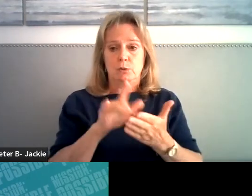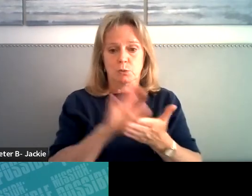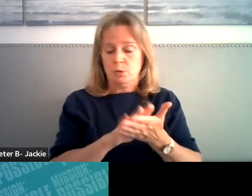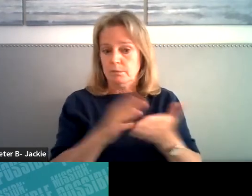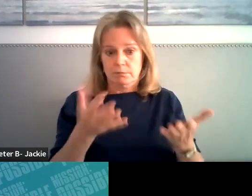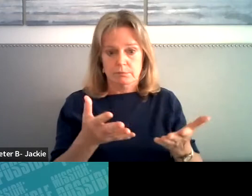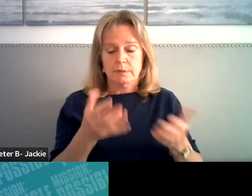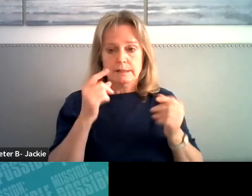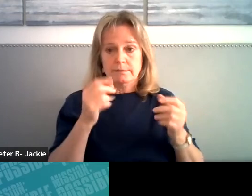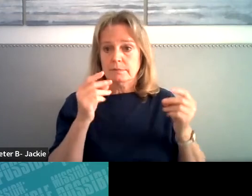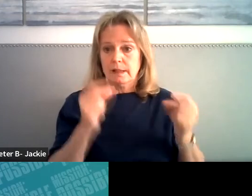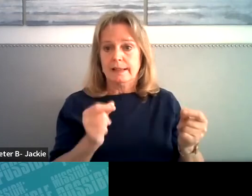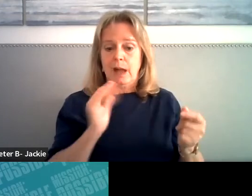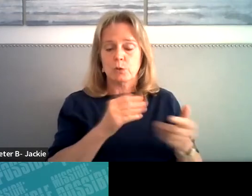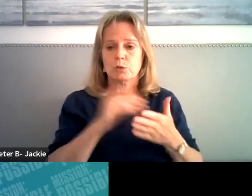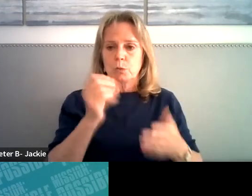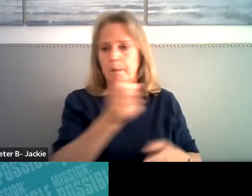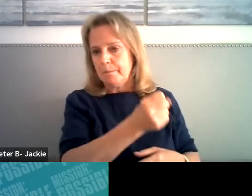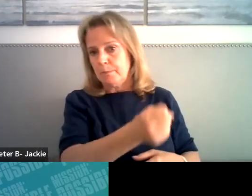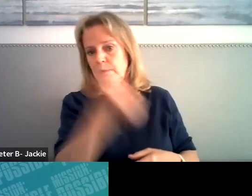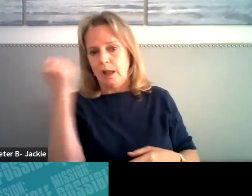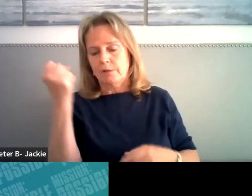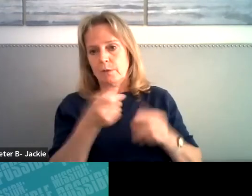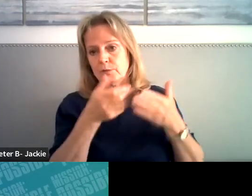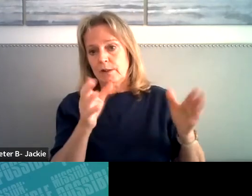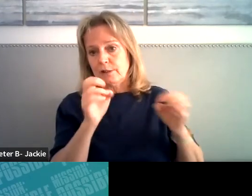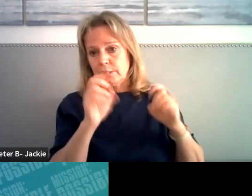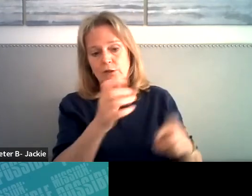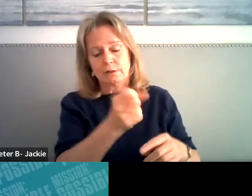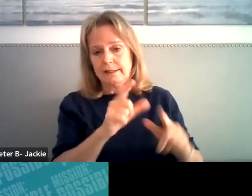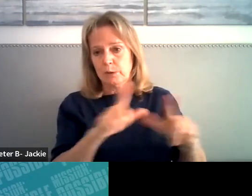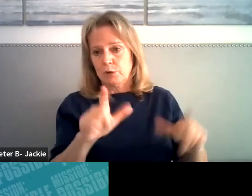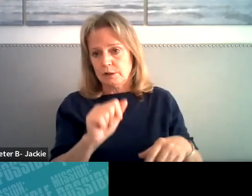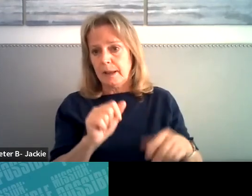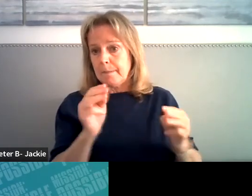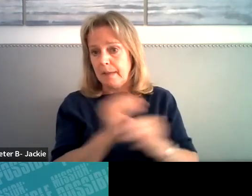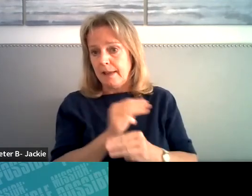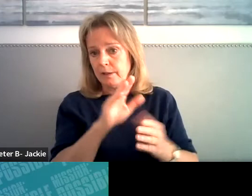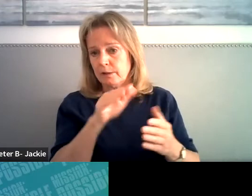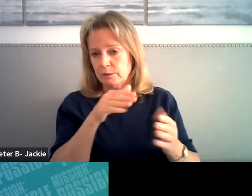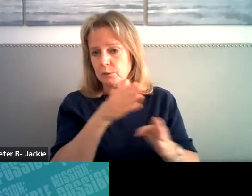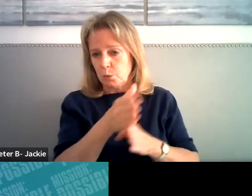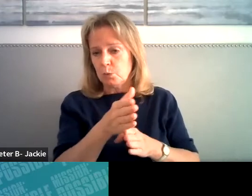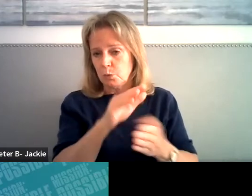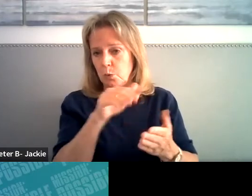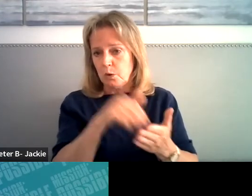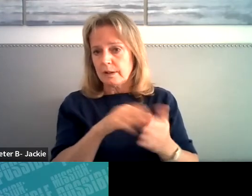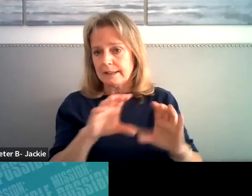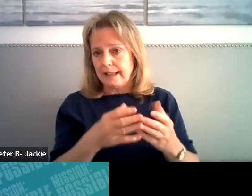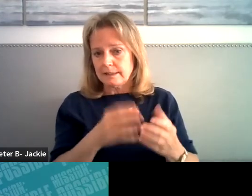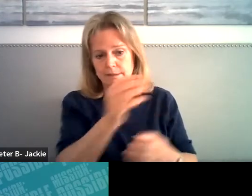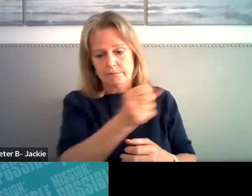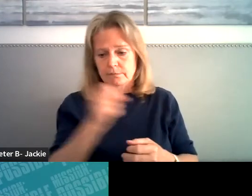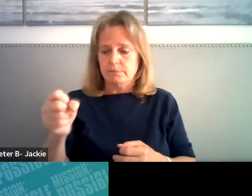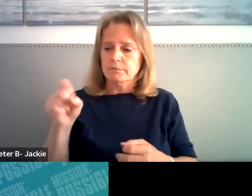our students were being pulled out of gen ed, language arts, and math core classes and being placed into